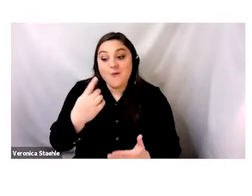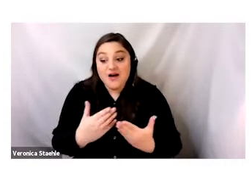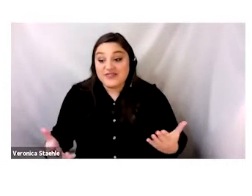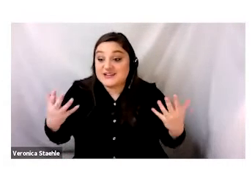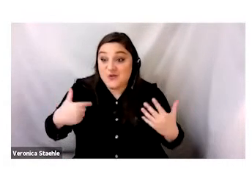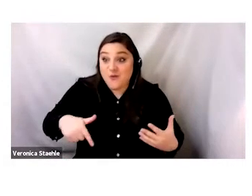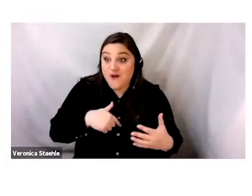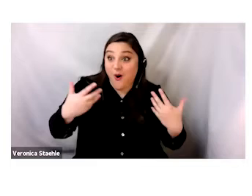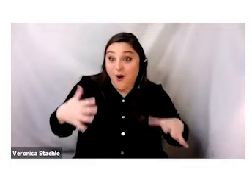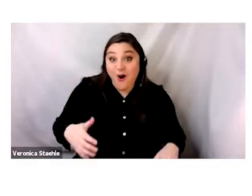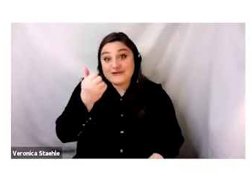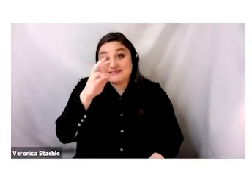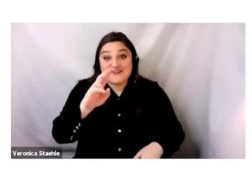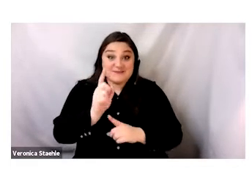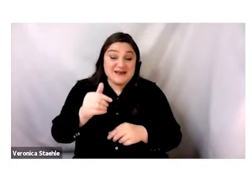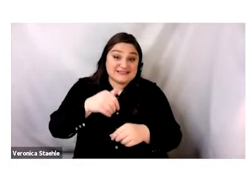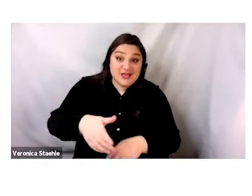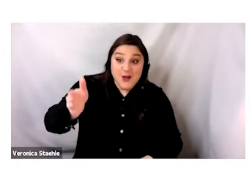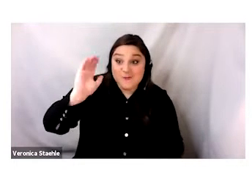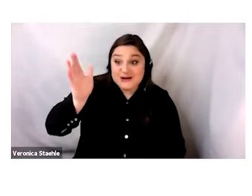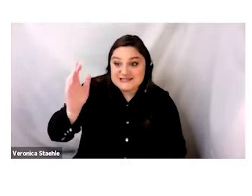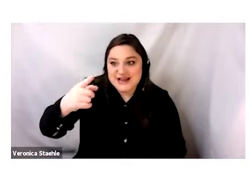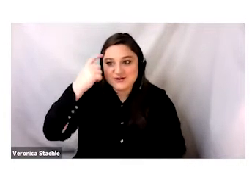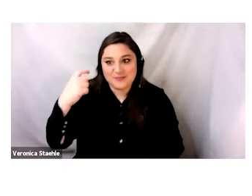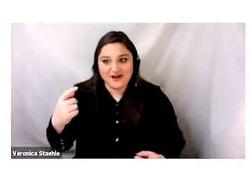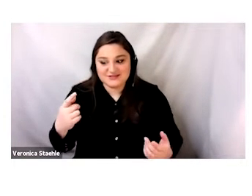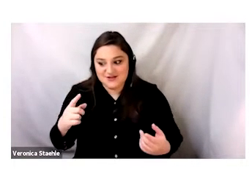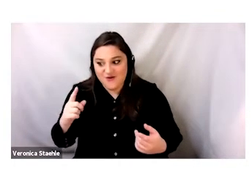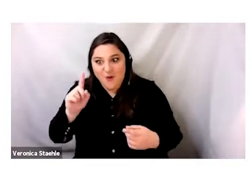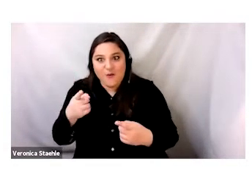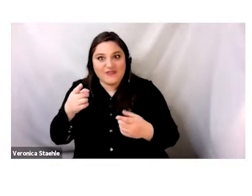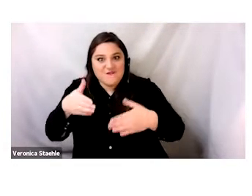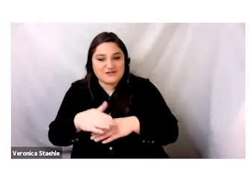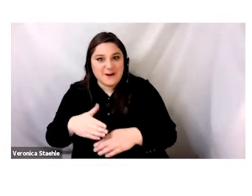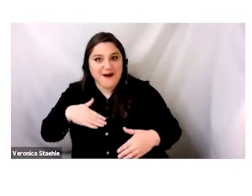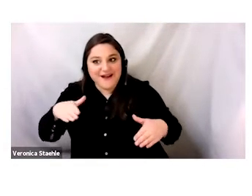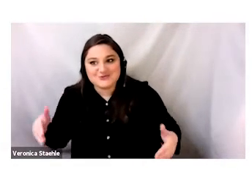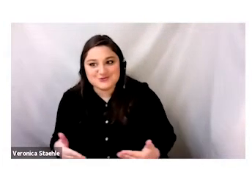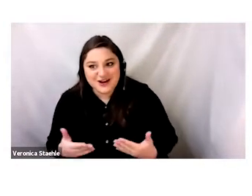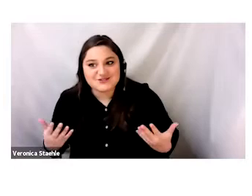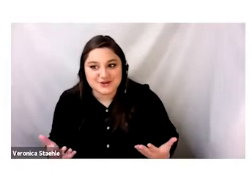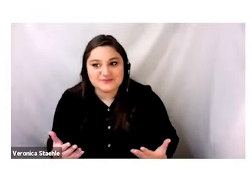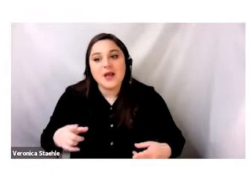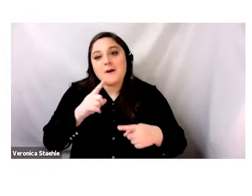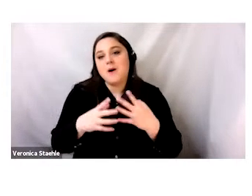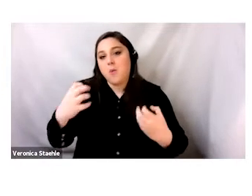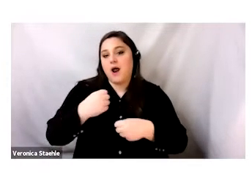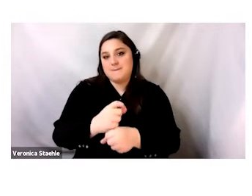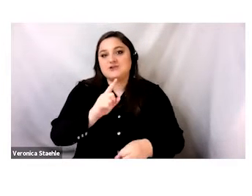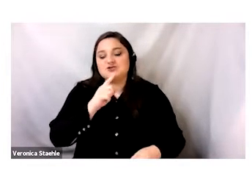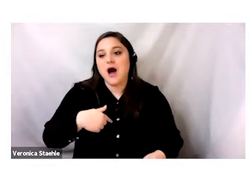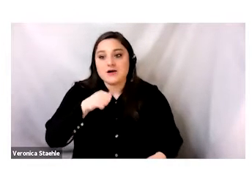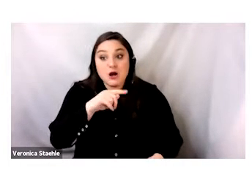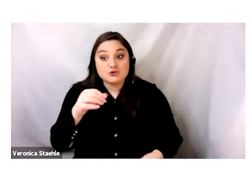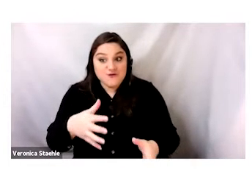in, that was just my intro. So I'm going to move quicker, but not too quick, so that, again, accessibility wise, we can